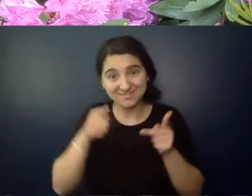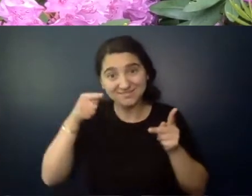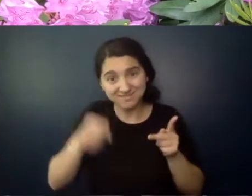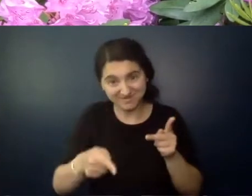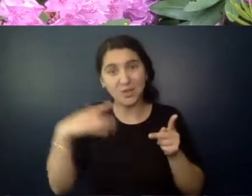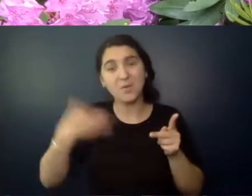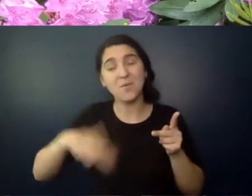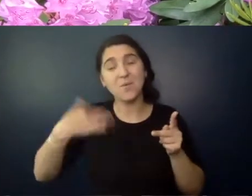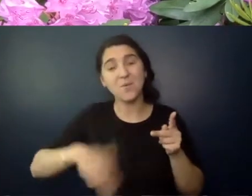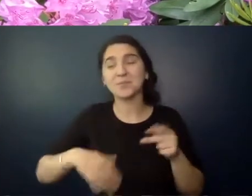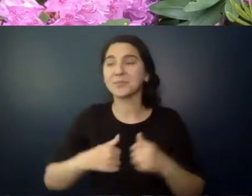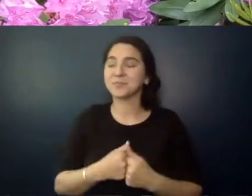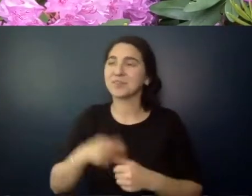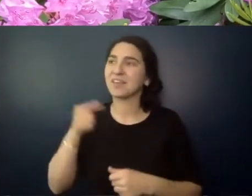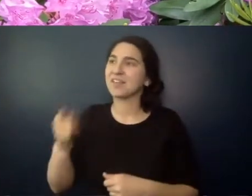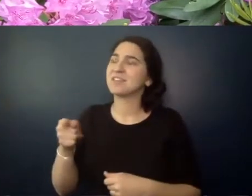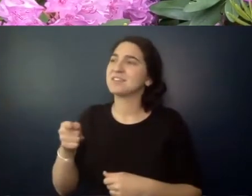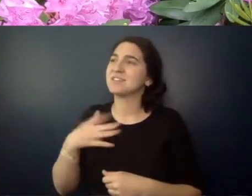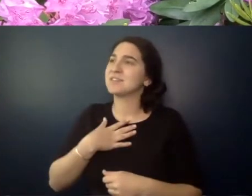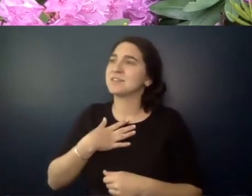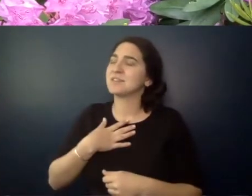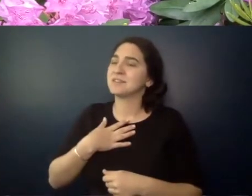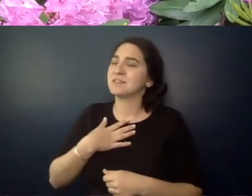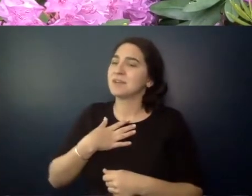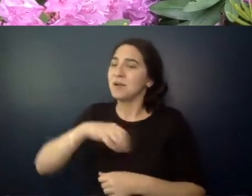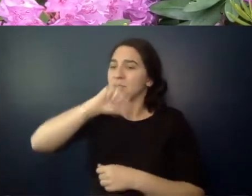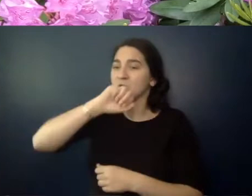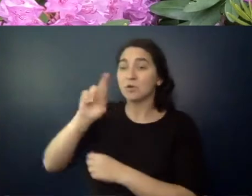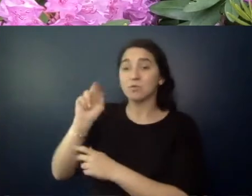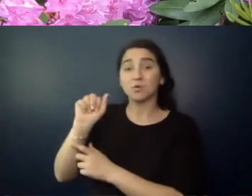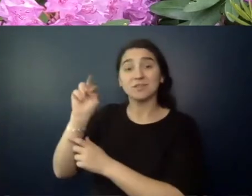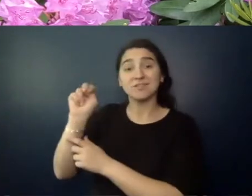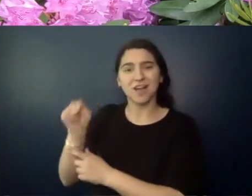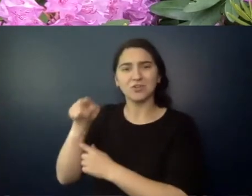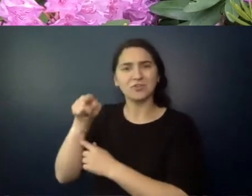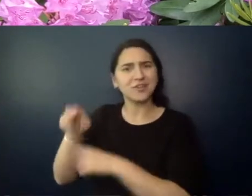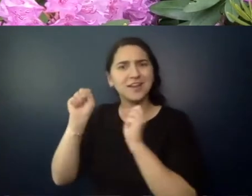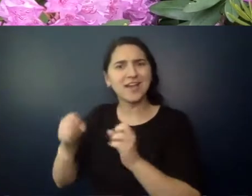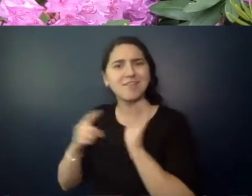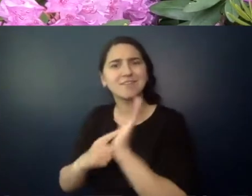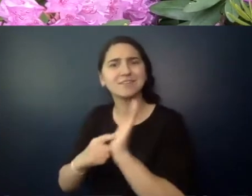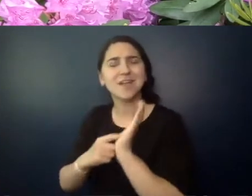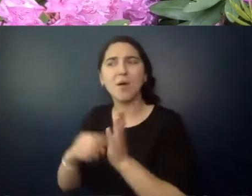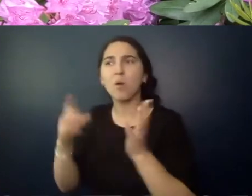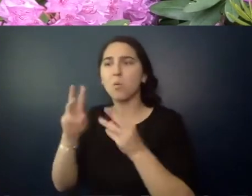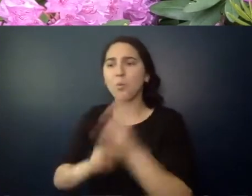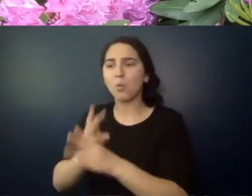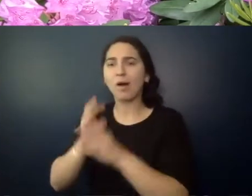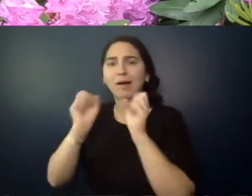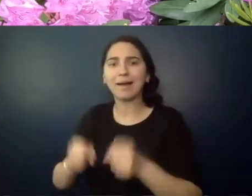The Peace Cathedral is a profound example of what the world can be.